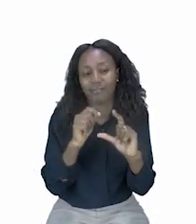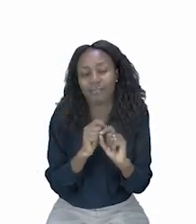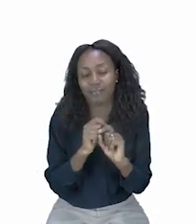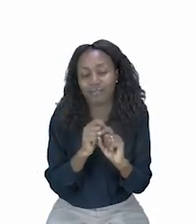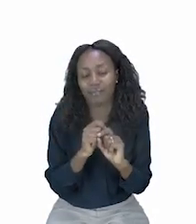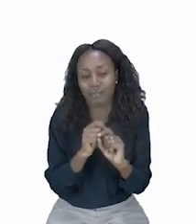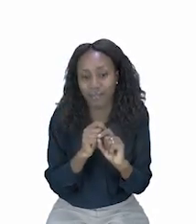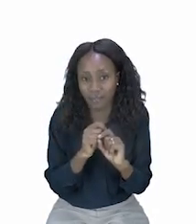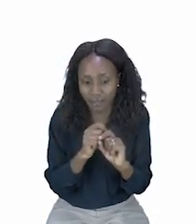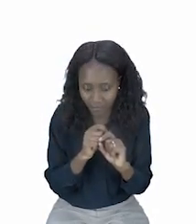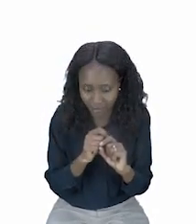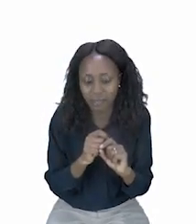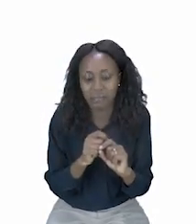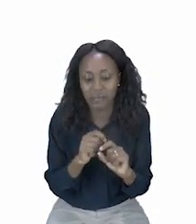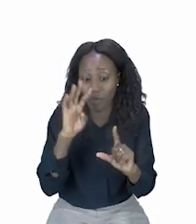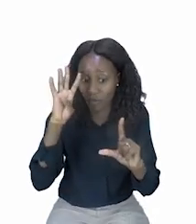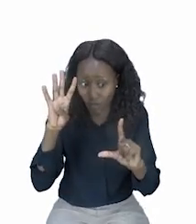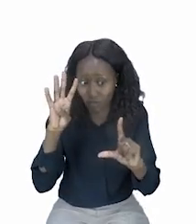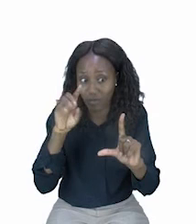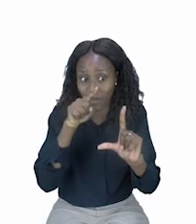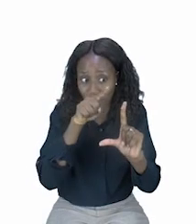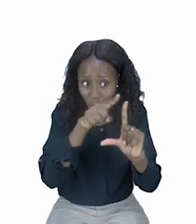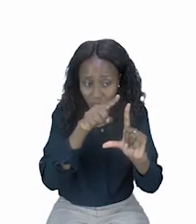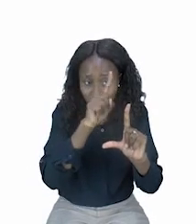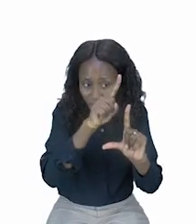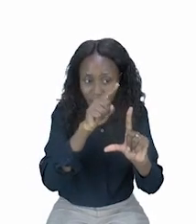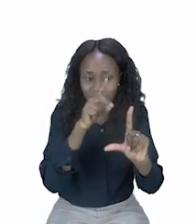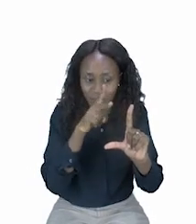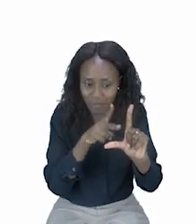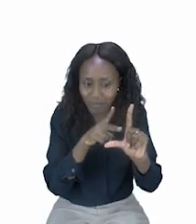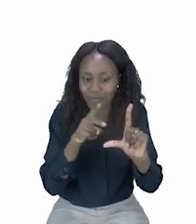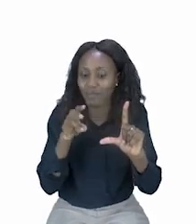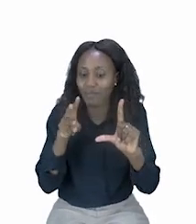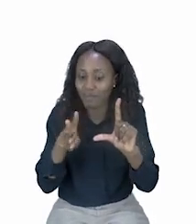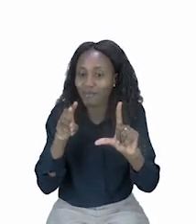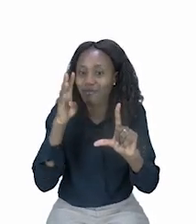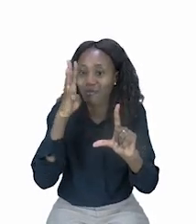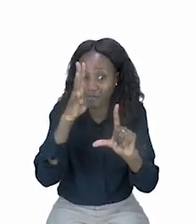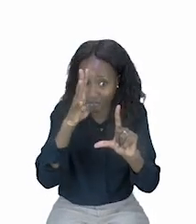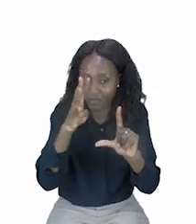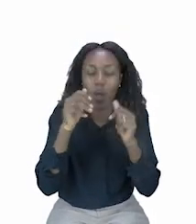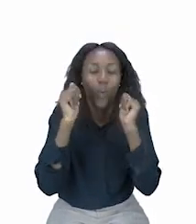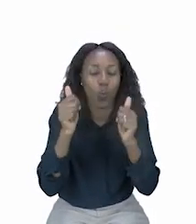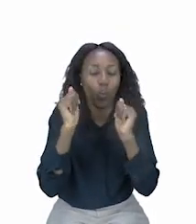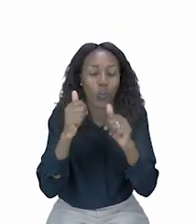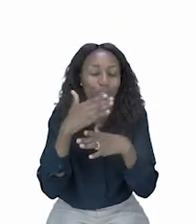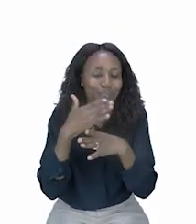4 corners. So we have 4 corners on our square. Good